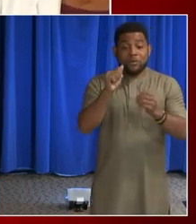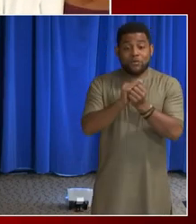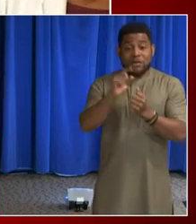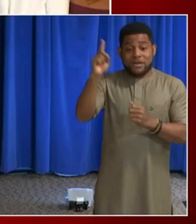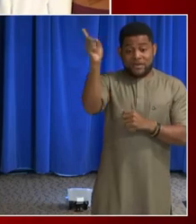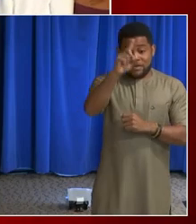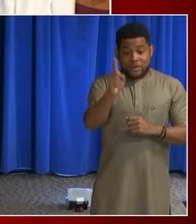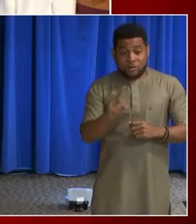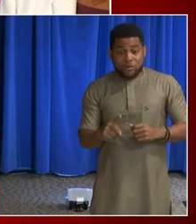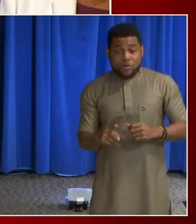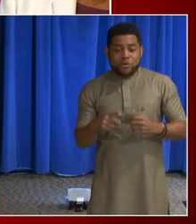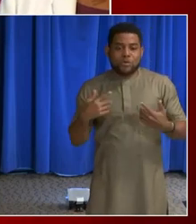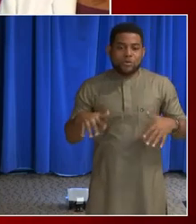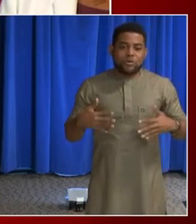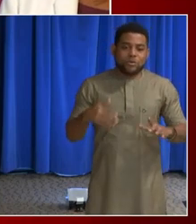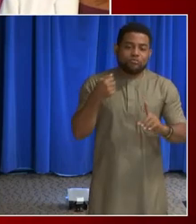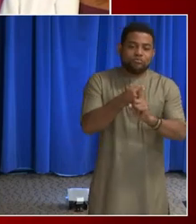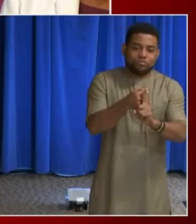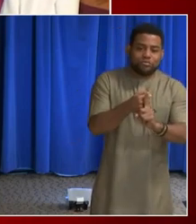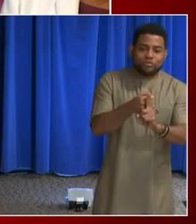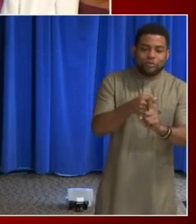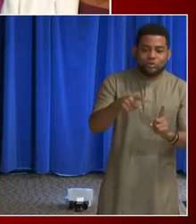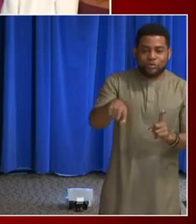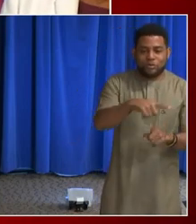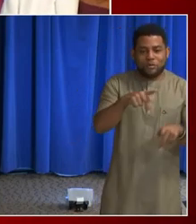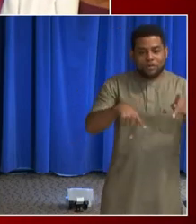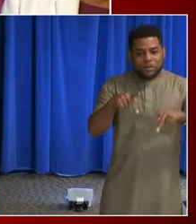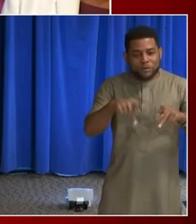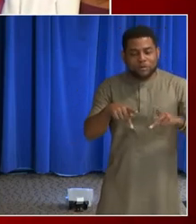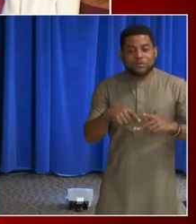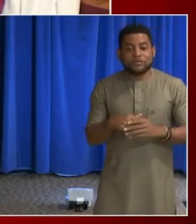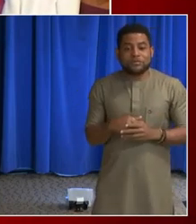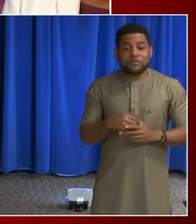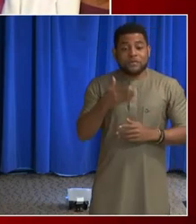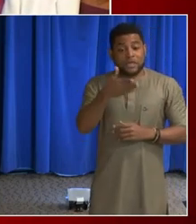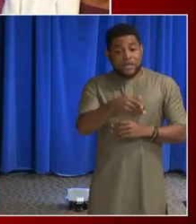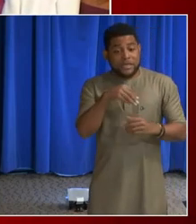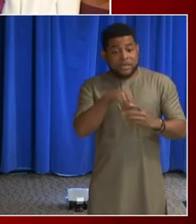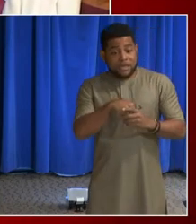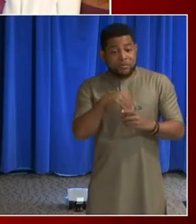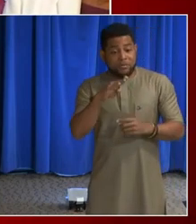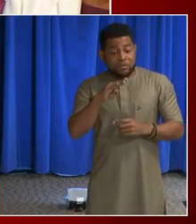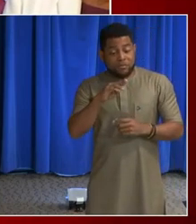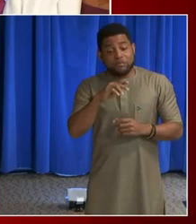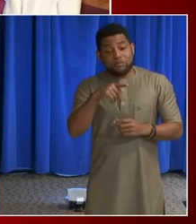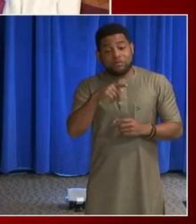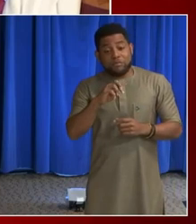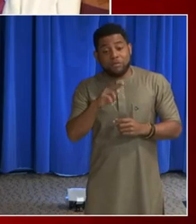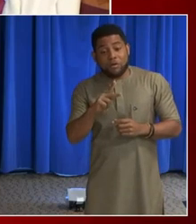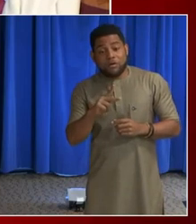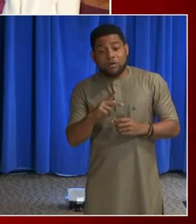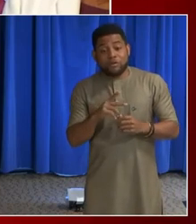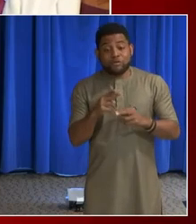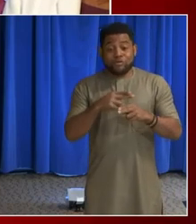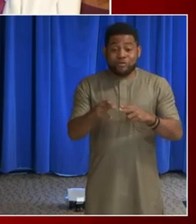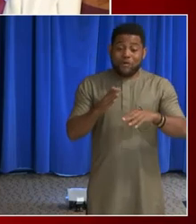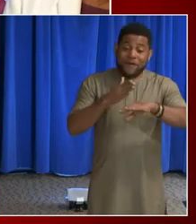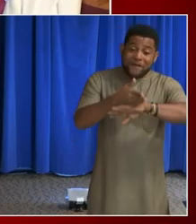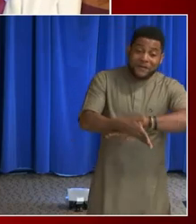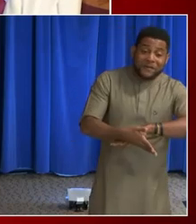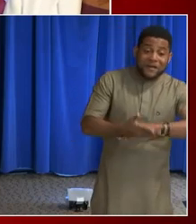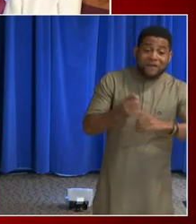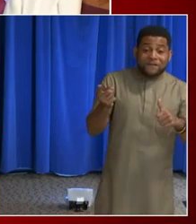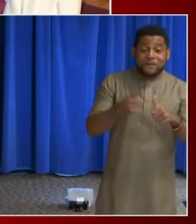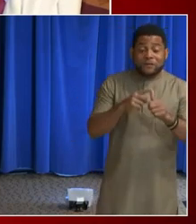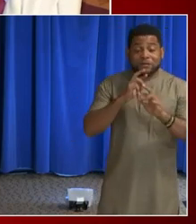lightning down in Lafayette Park. And shortly after that, there were first responders that were in close proximity that